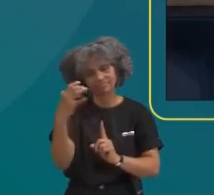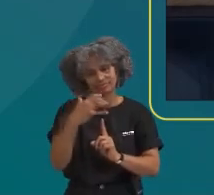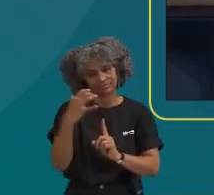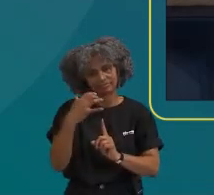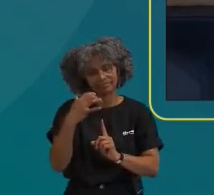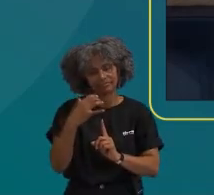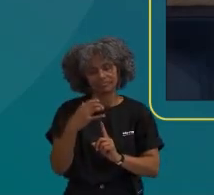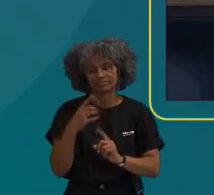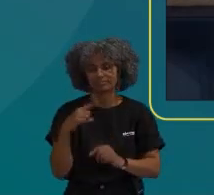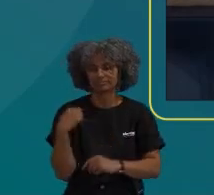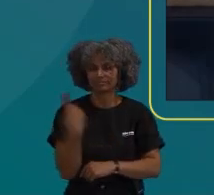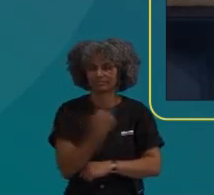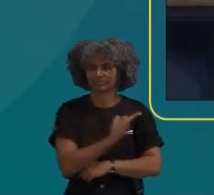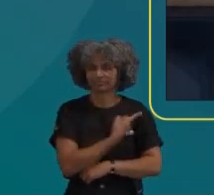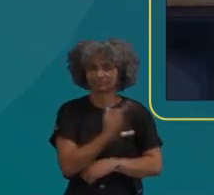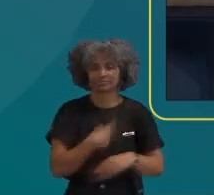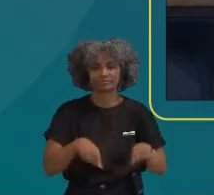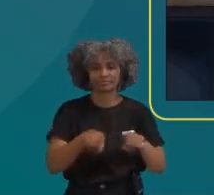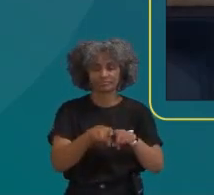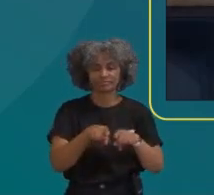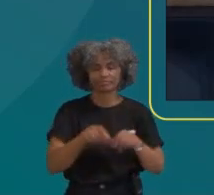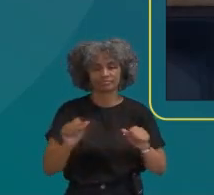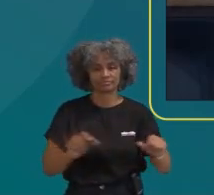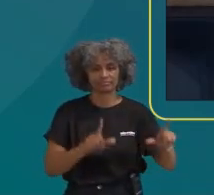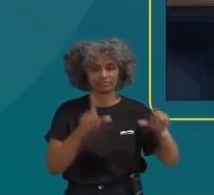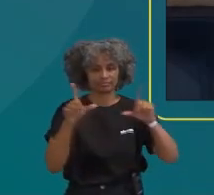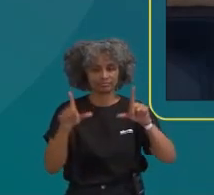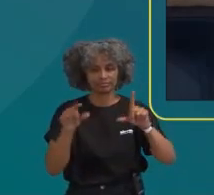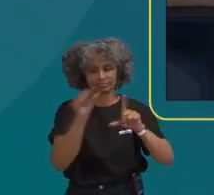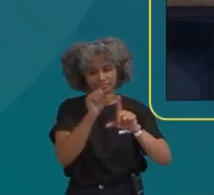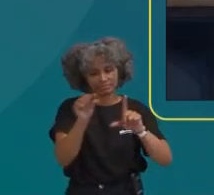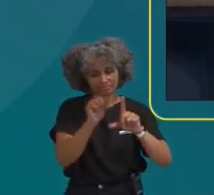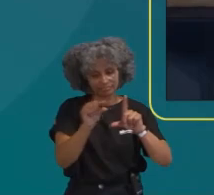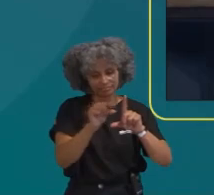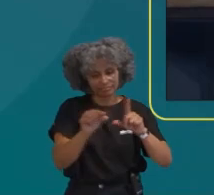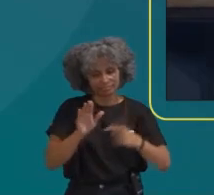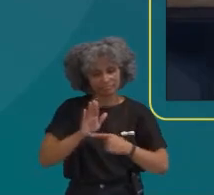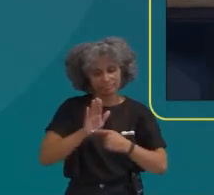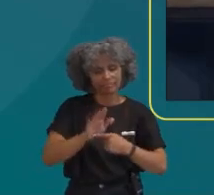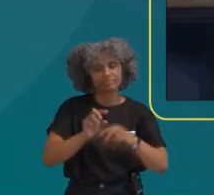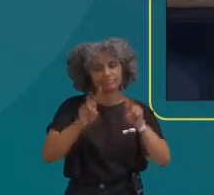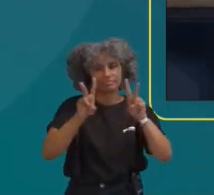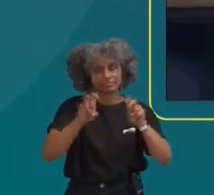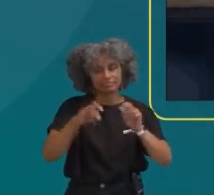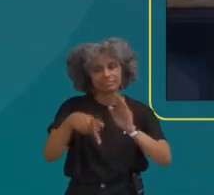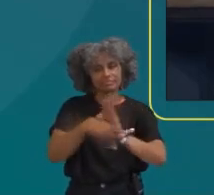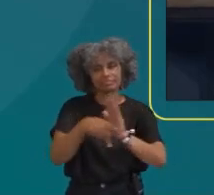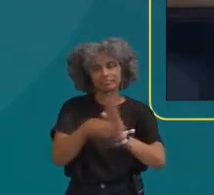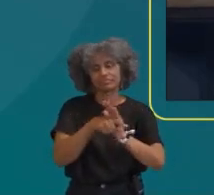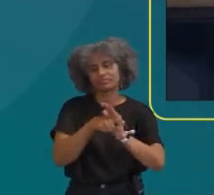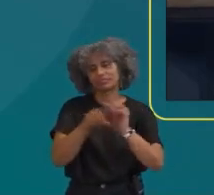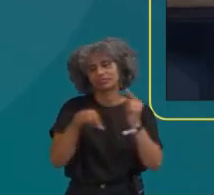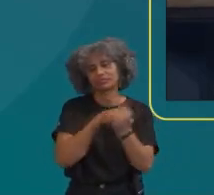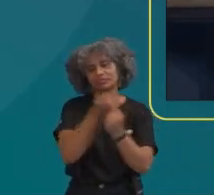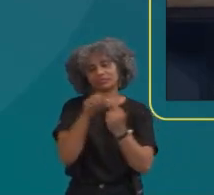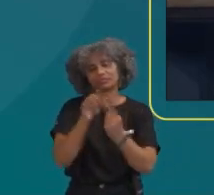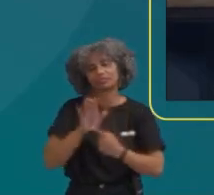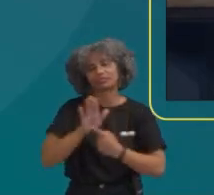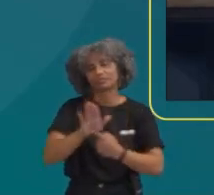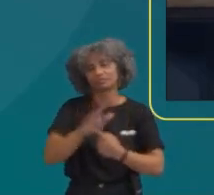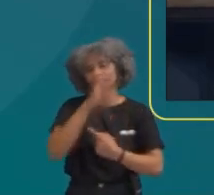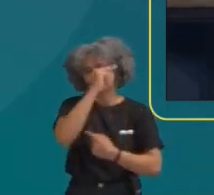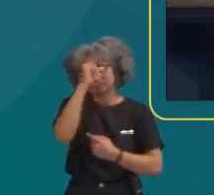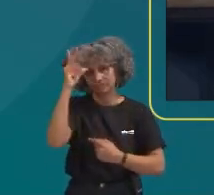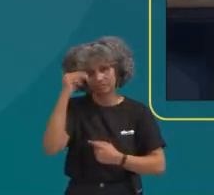Sang Jing Shin, the mayor of Seongnam of South Korea, or Korea,